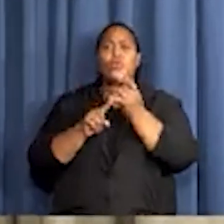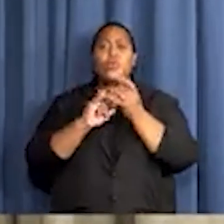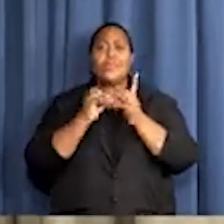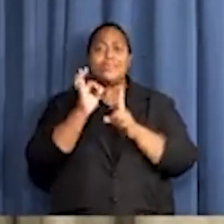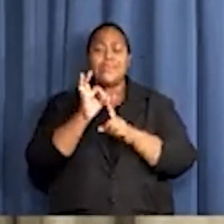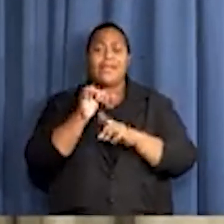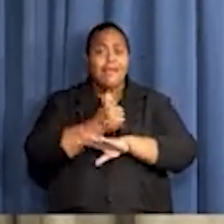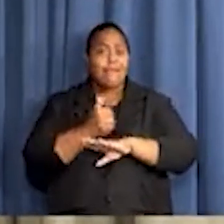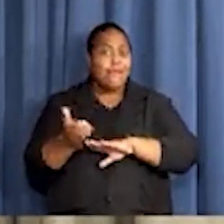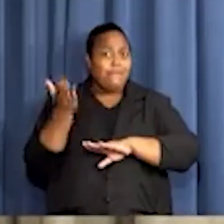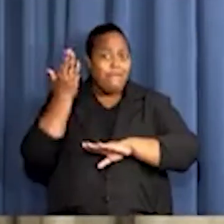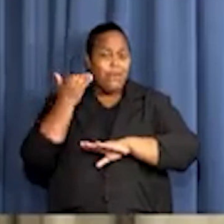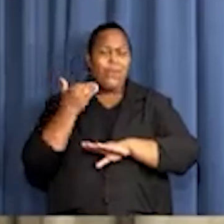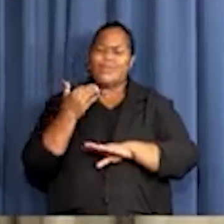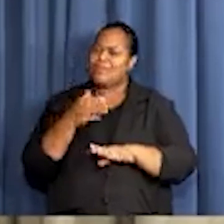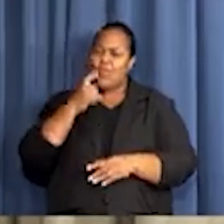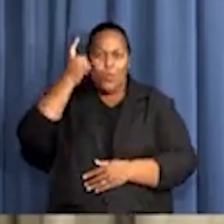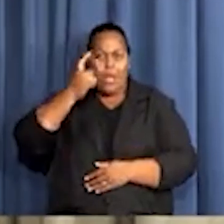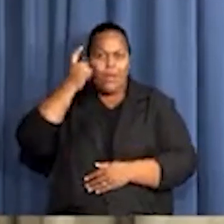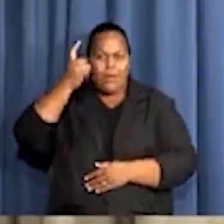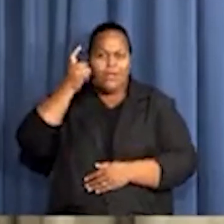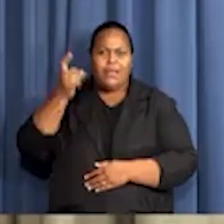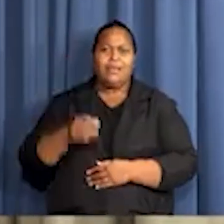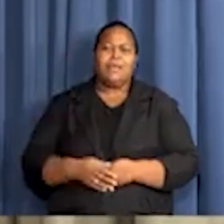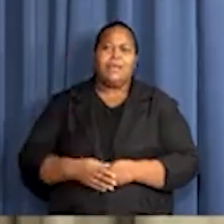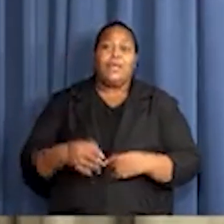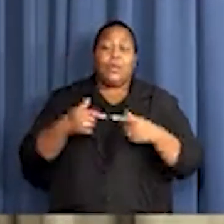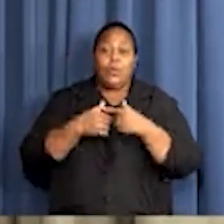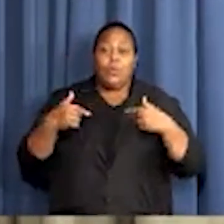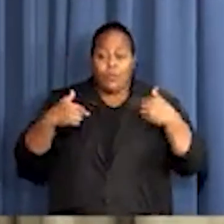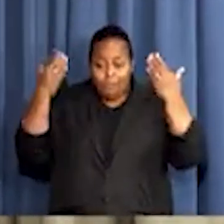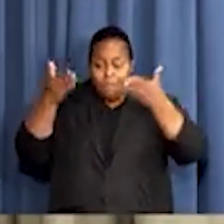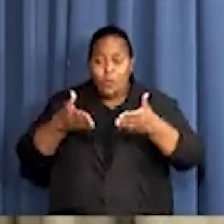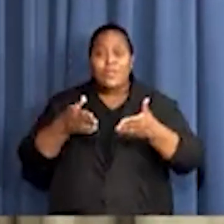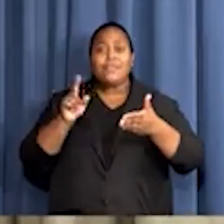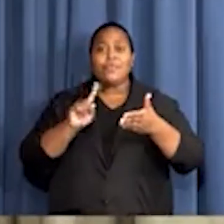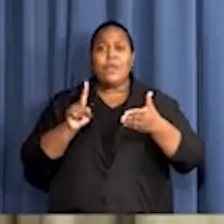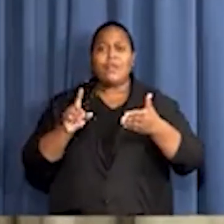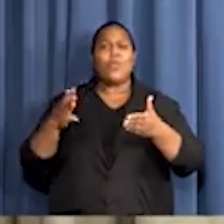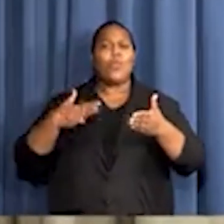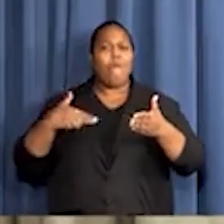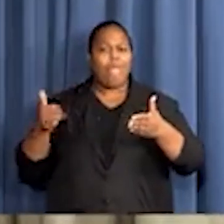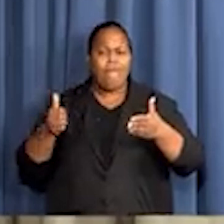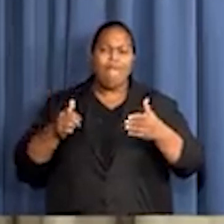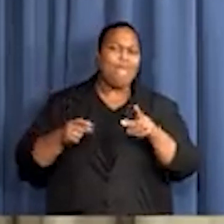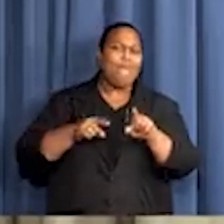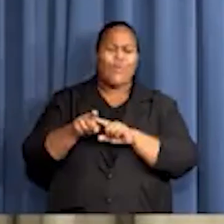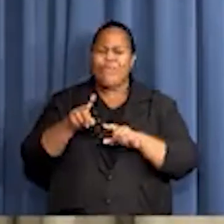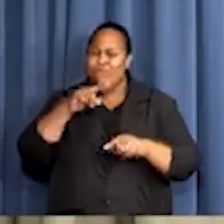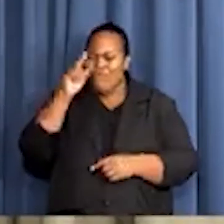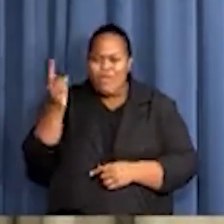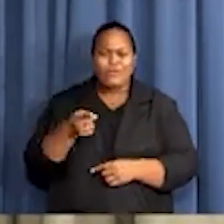government were a major concern. We were particularly focused on the welfare of many thousands of